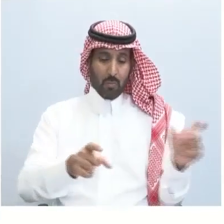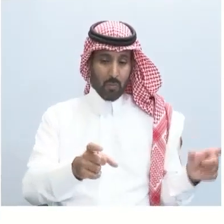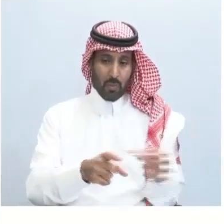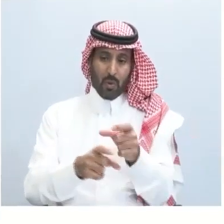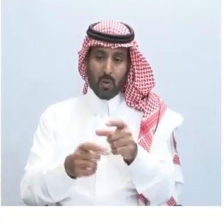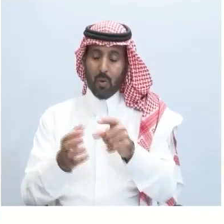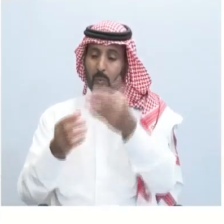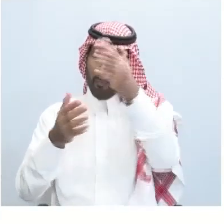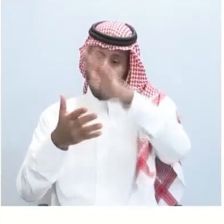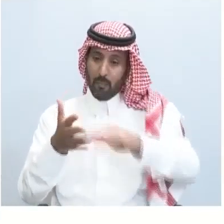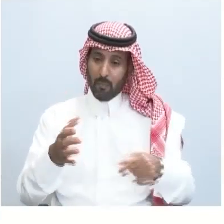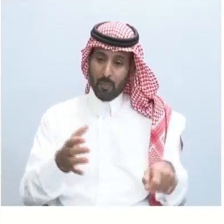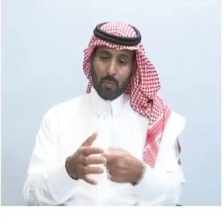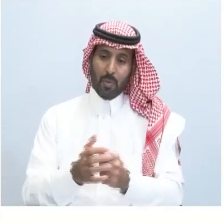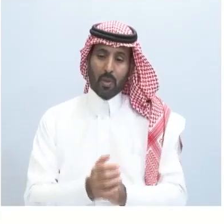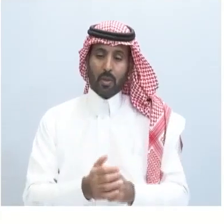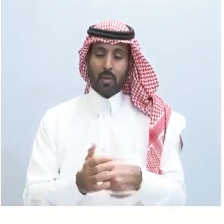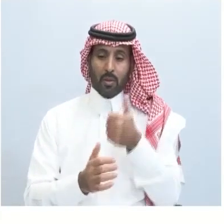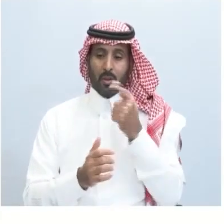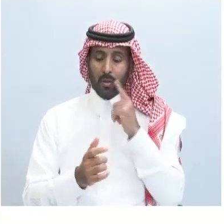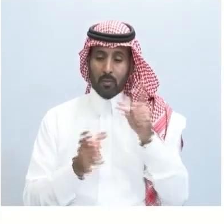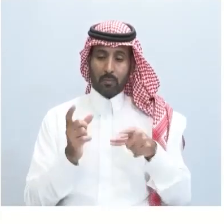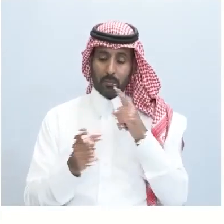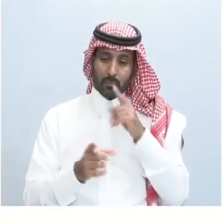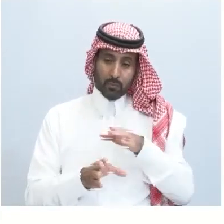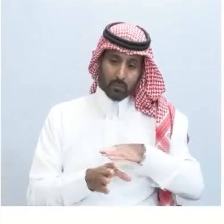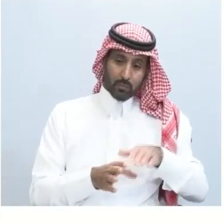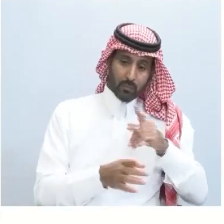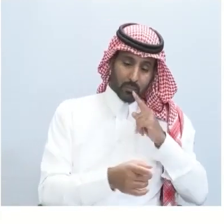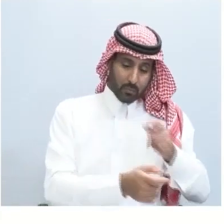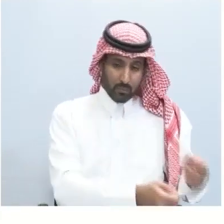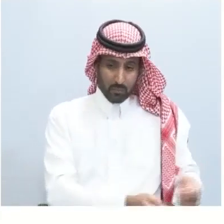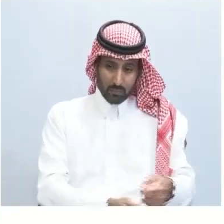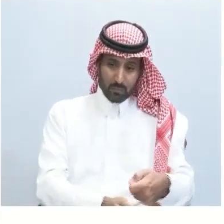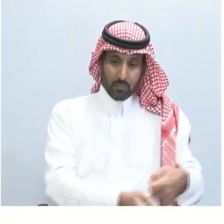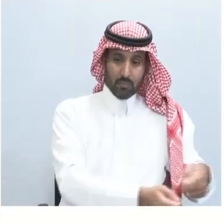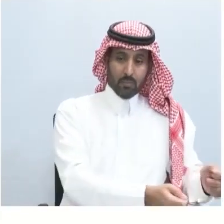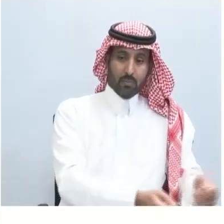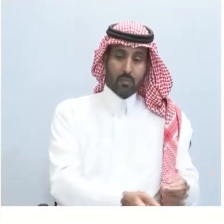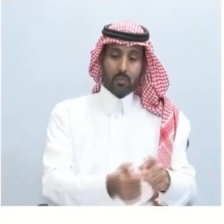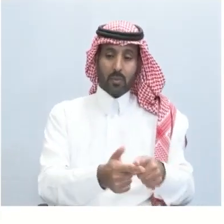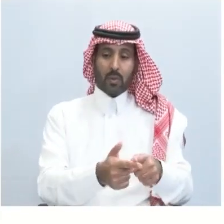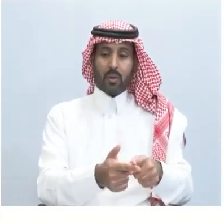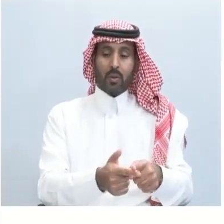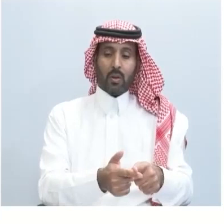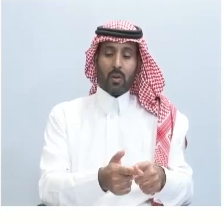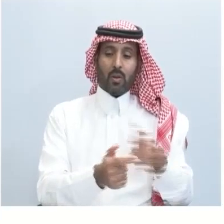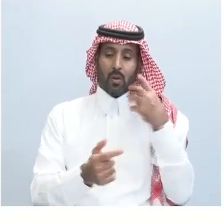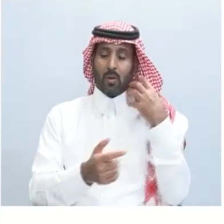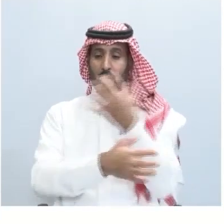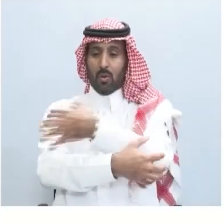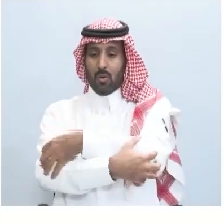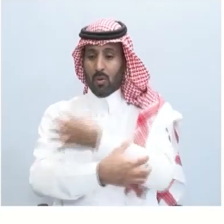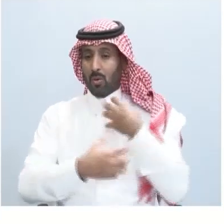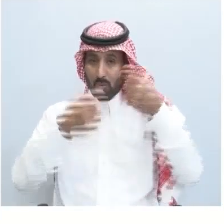disc, into the opponent's net. The players control the puck with a long stick curved at one end. They also wear a lot of padding